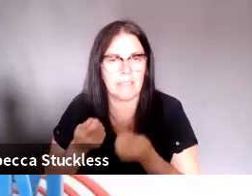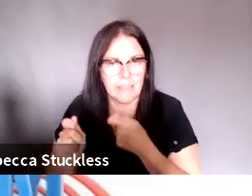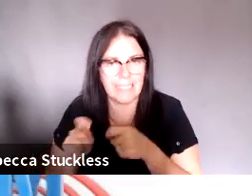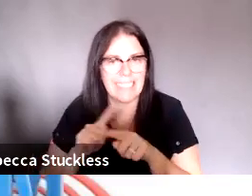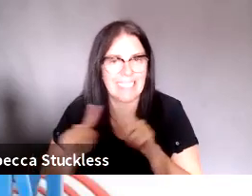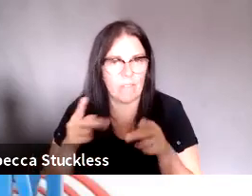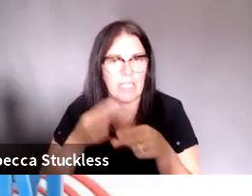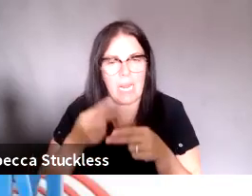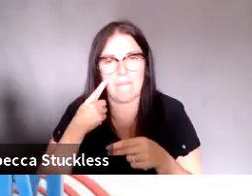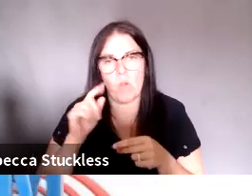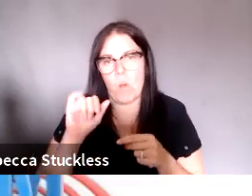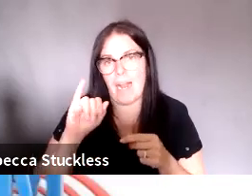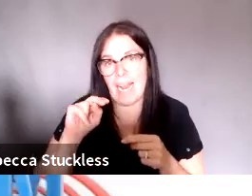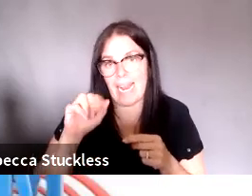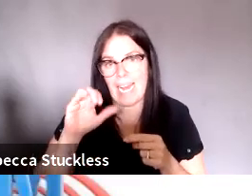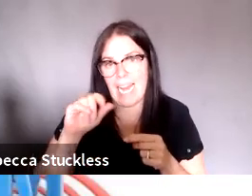list.